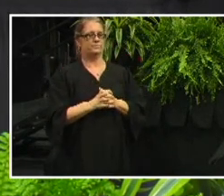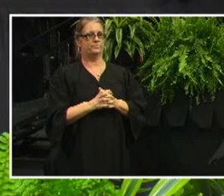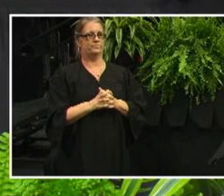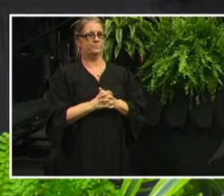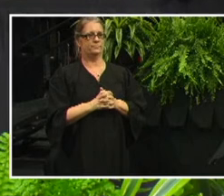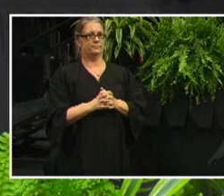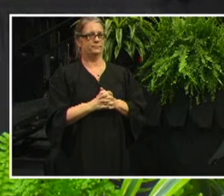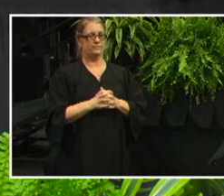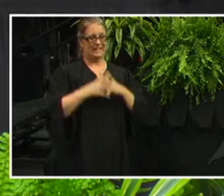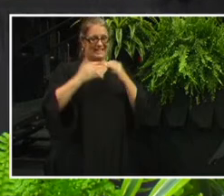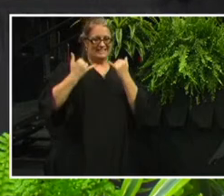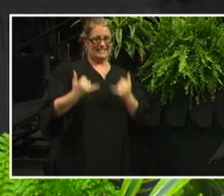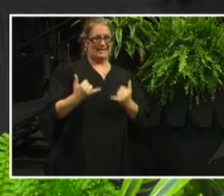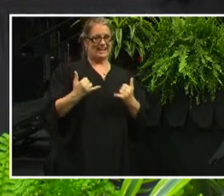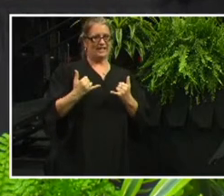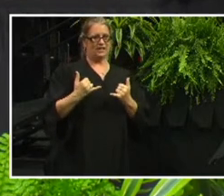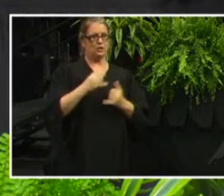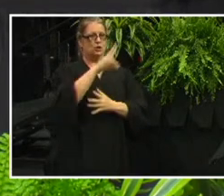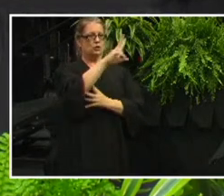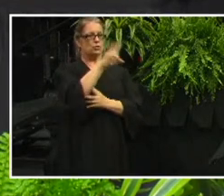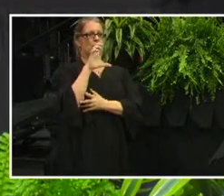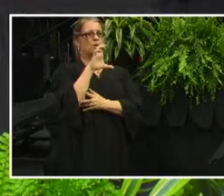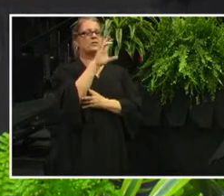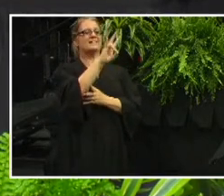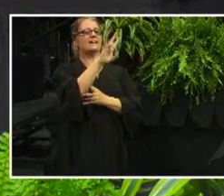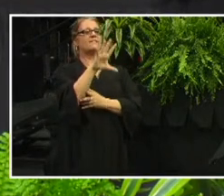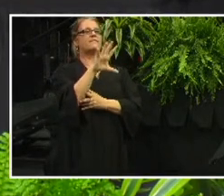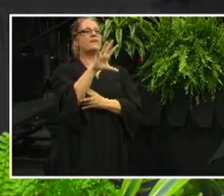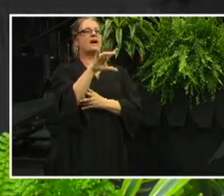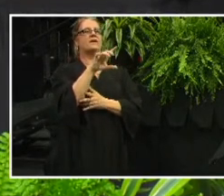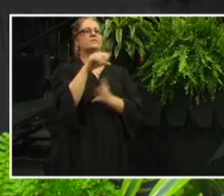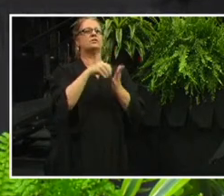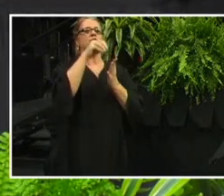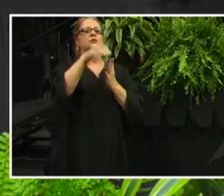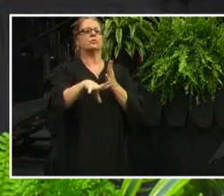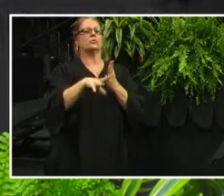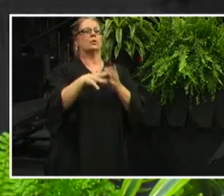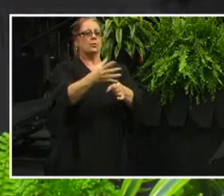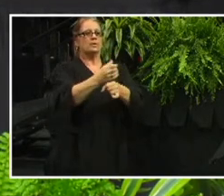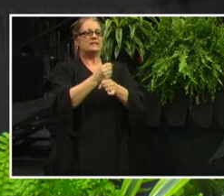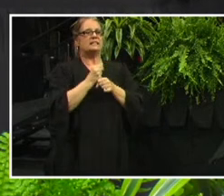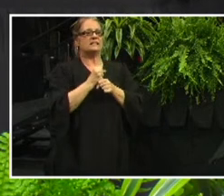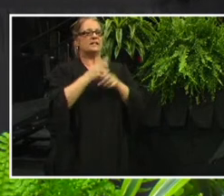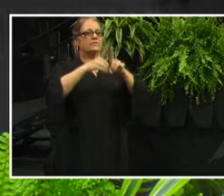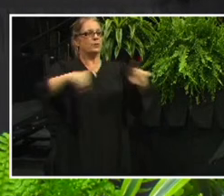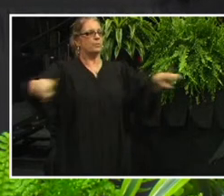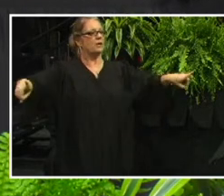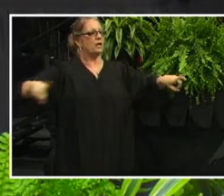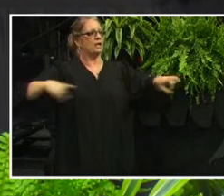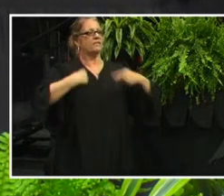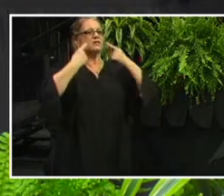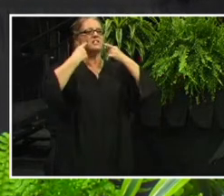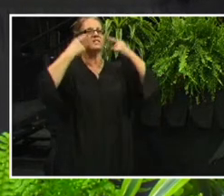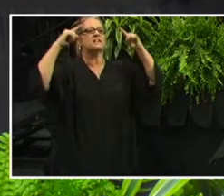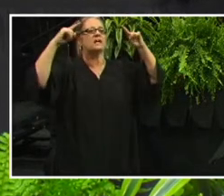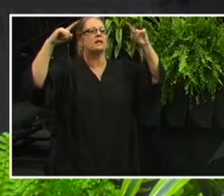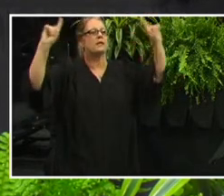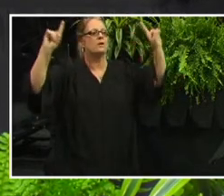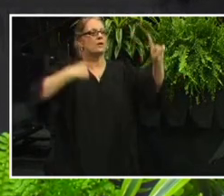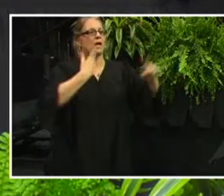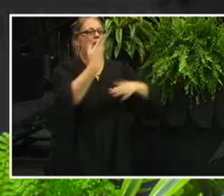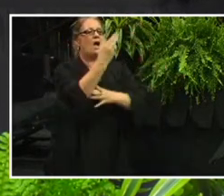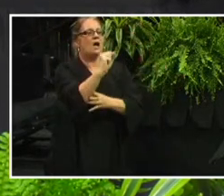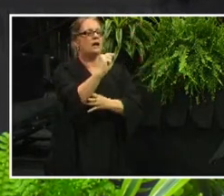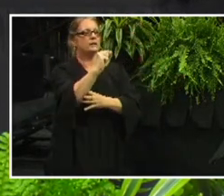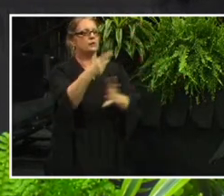Today, 275 Phoenix will receive diplomas after successfully completing their high